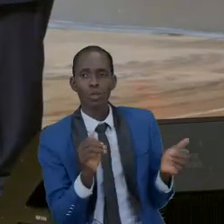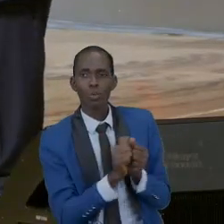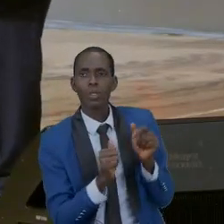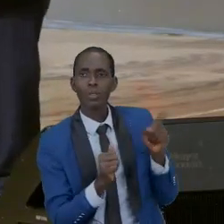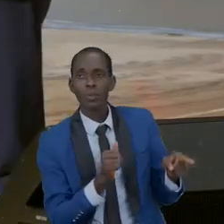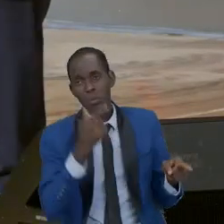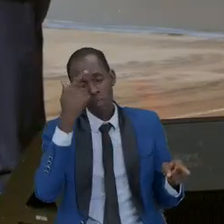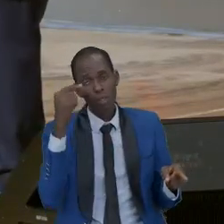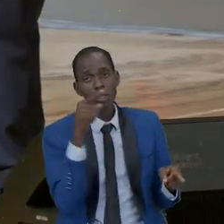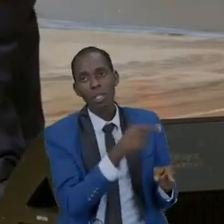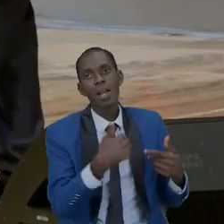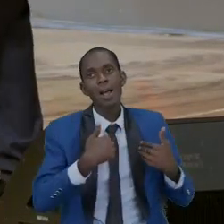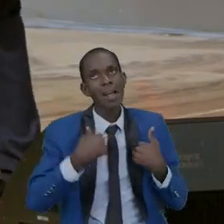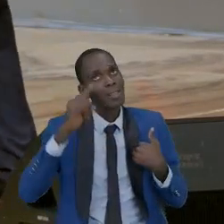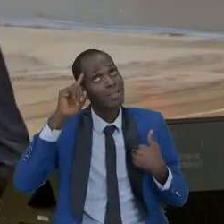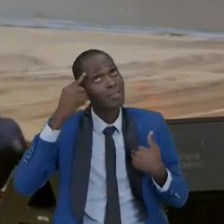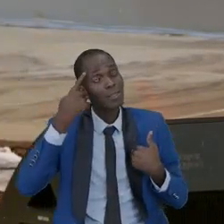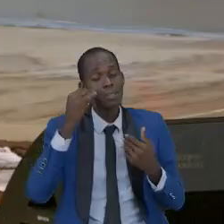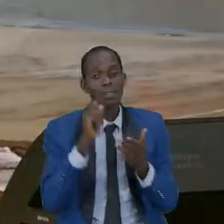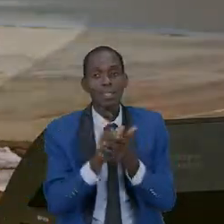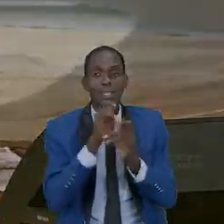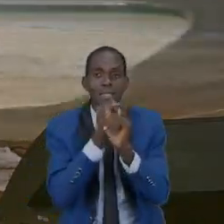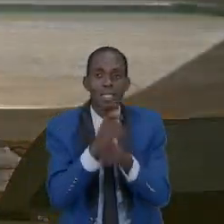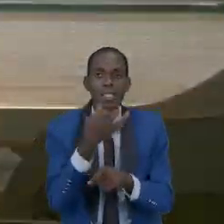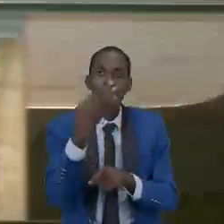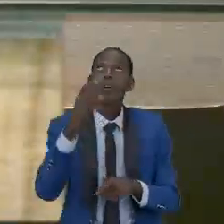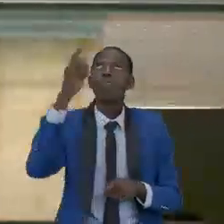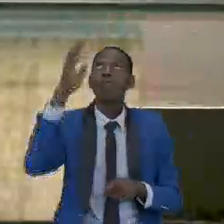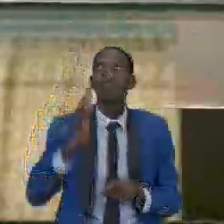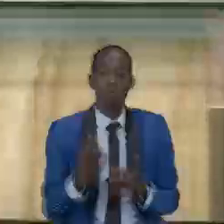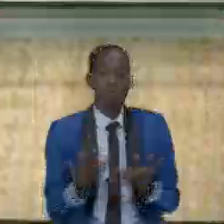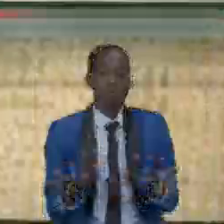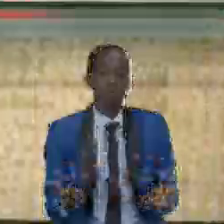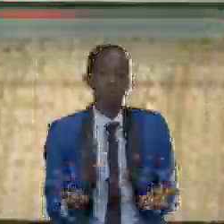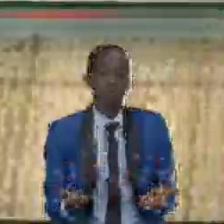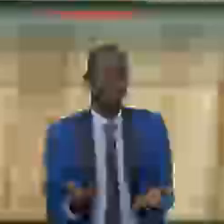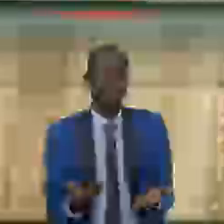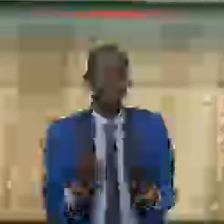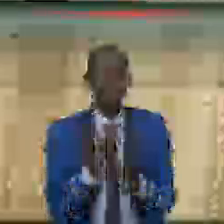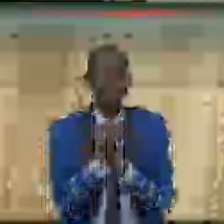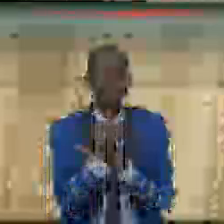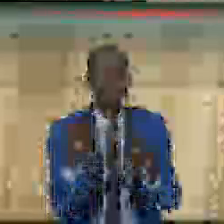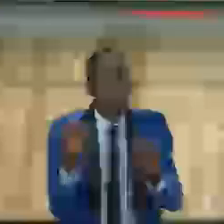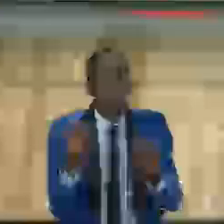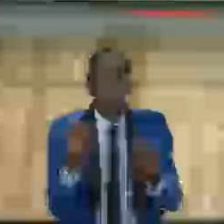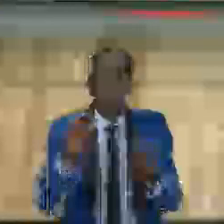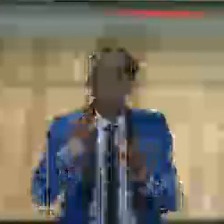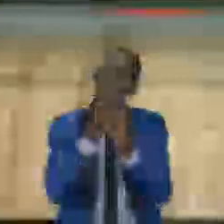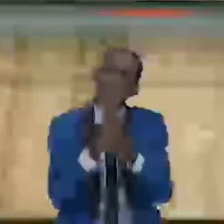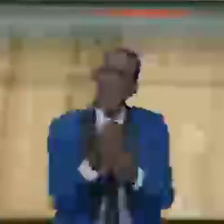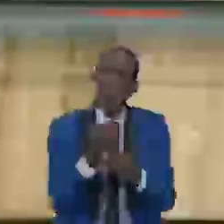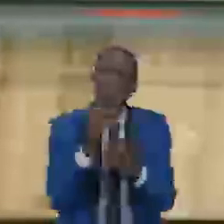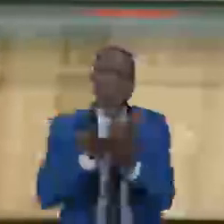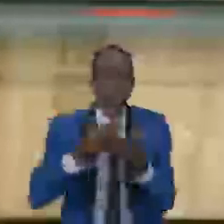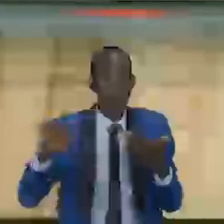thou hast taught that the gift of God, there we are, salvation gift,